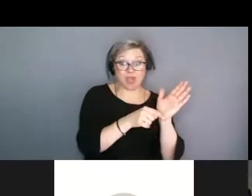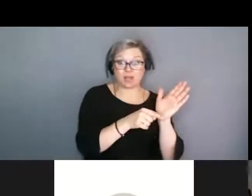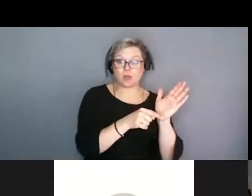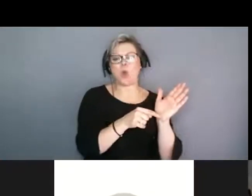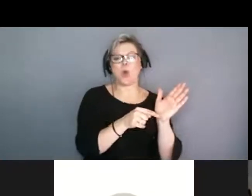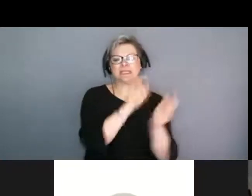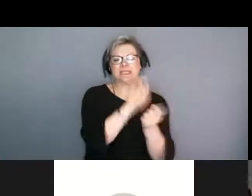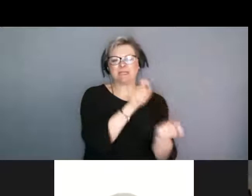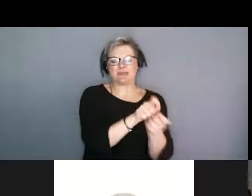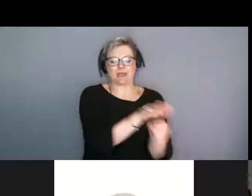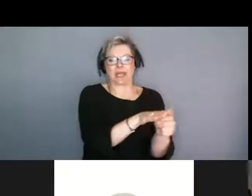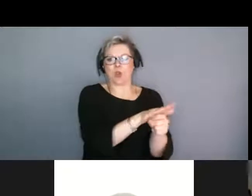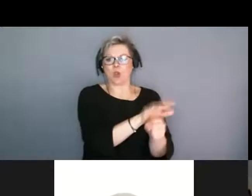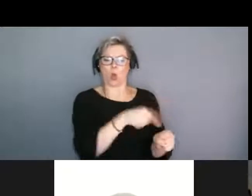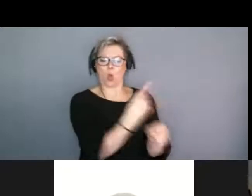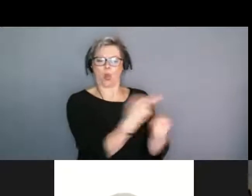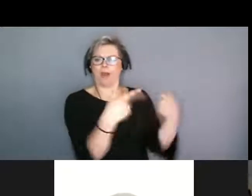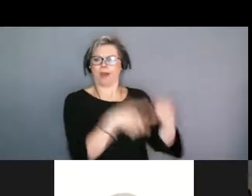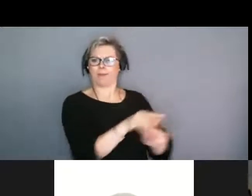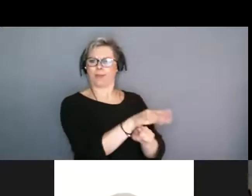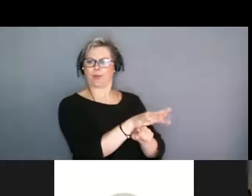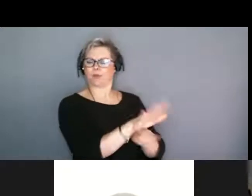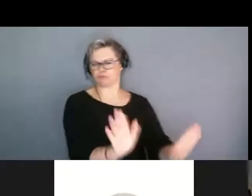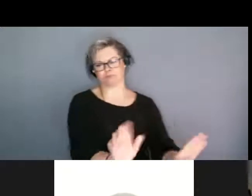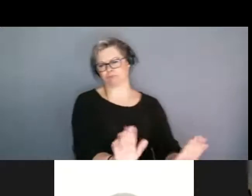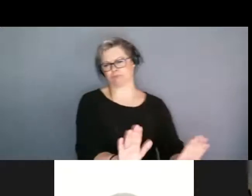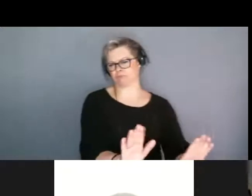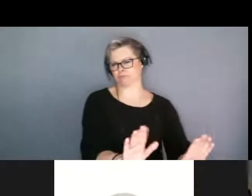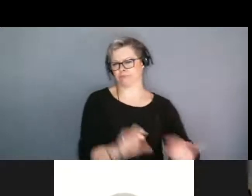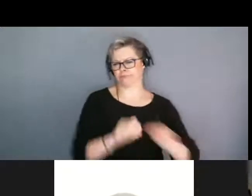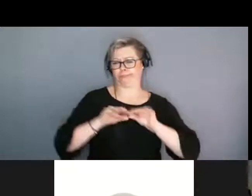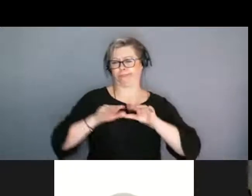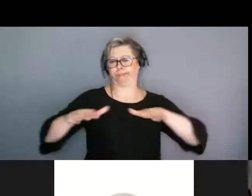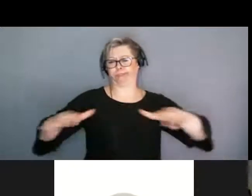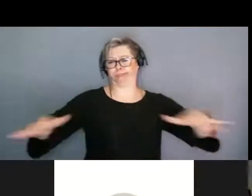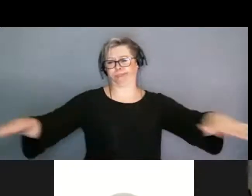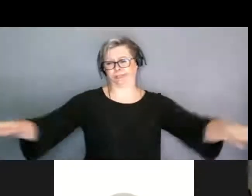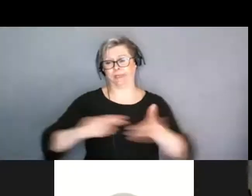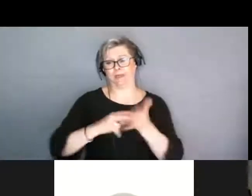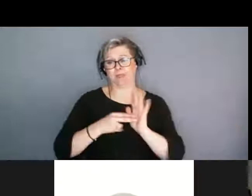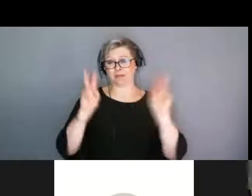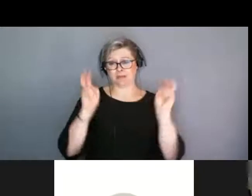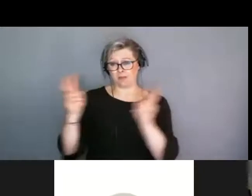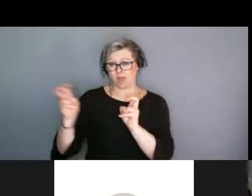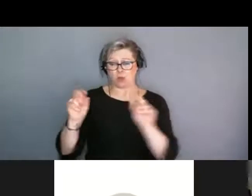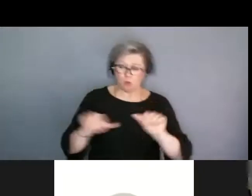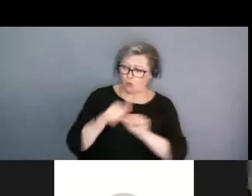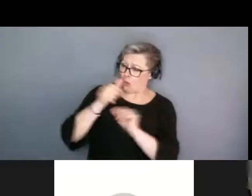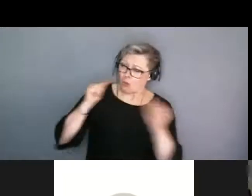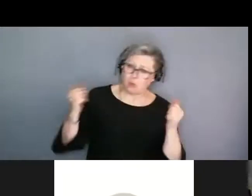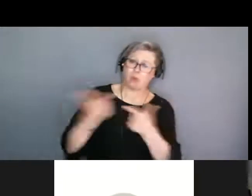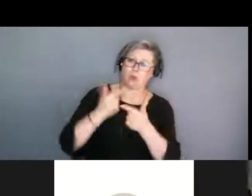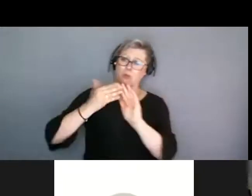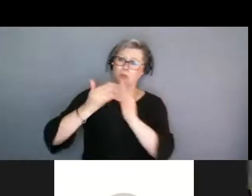one region, as we know, it's a topic that has interest for neighboring communities, and so that's what